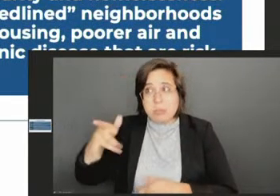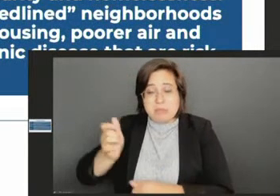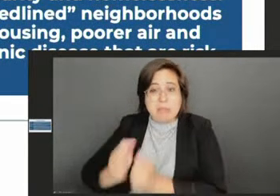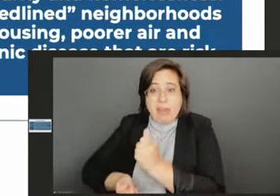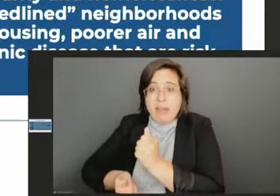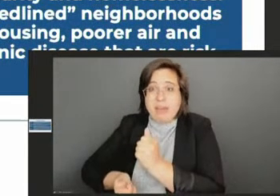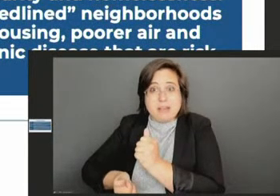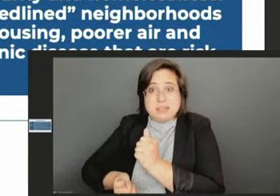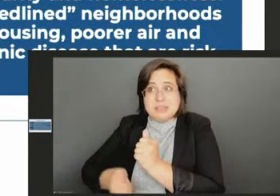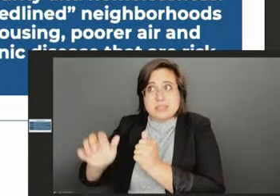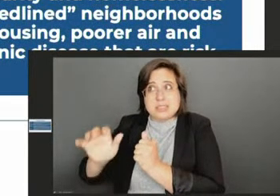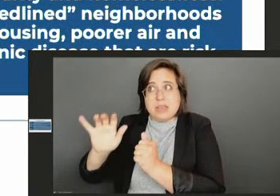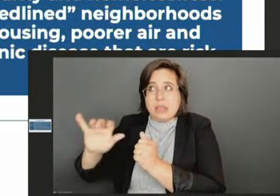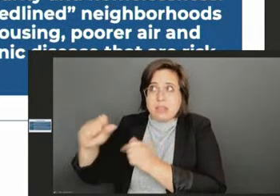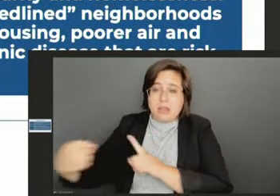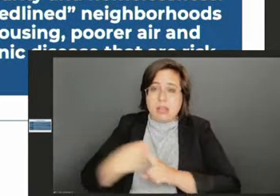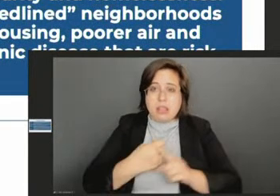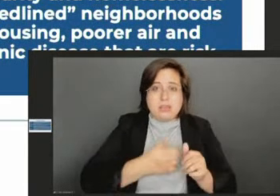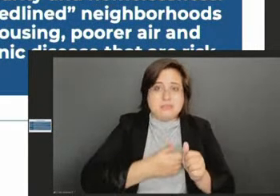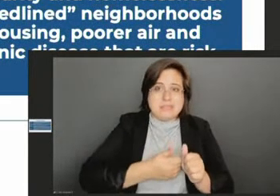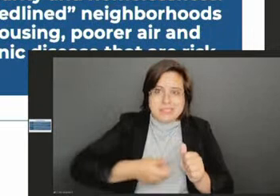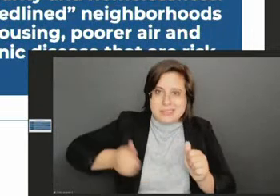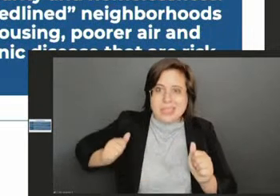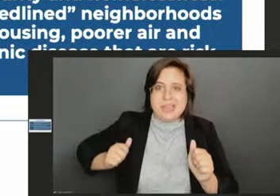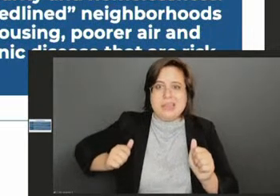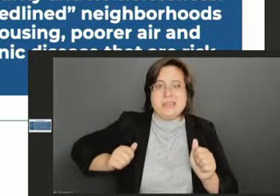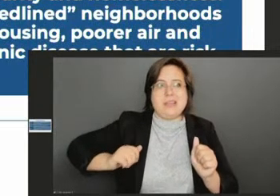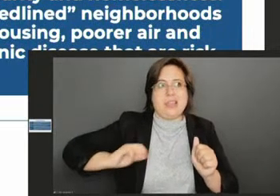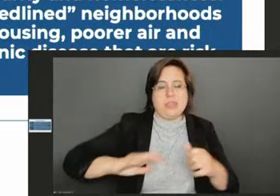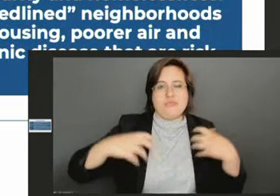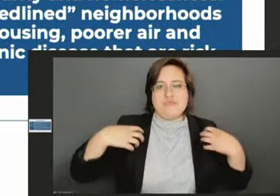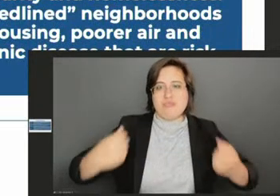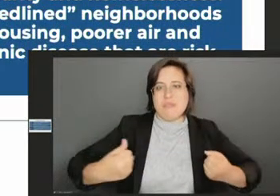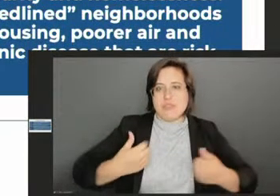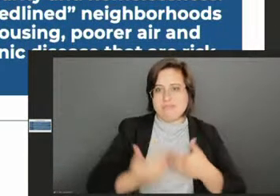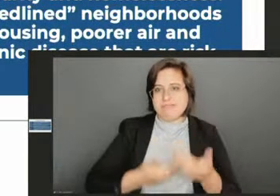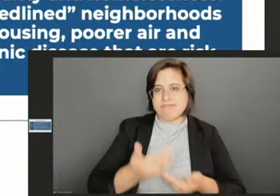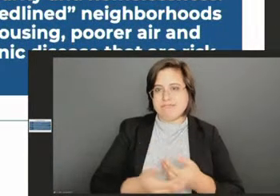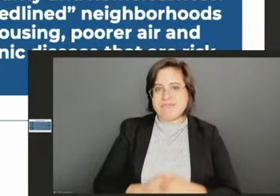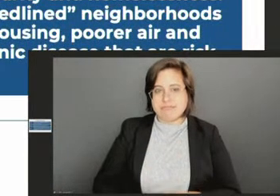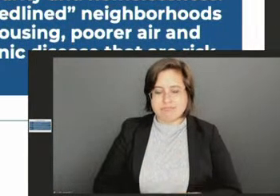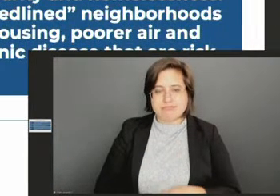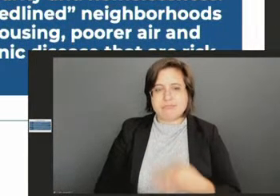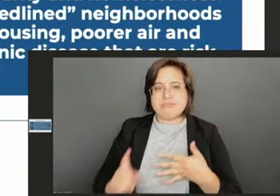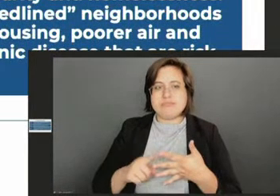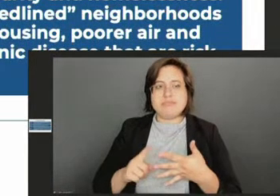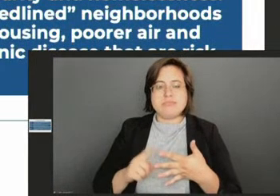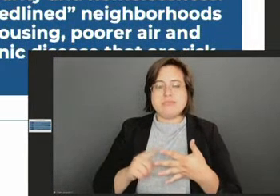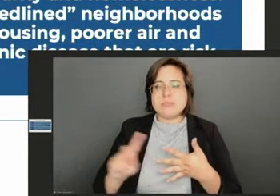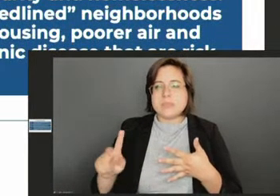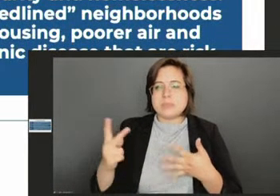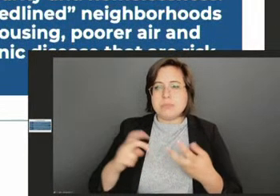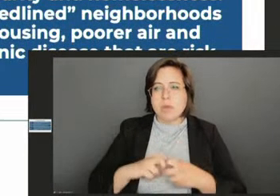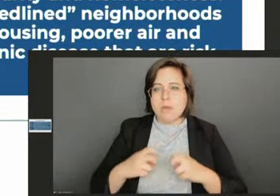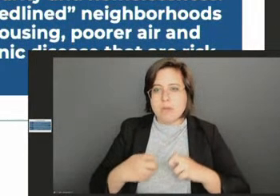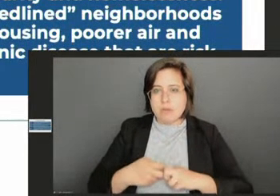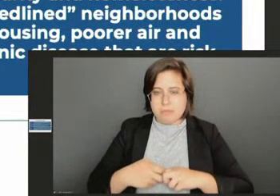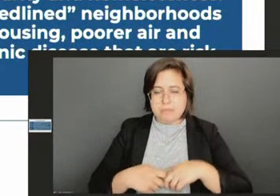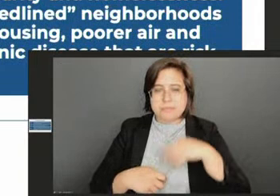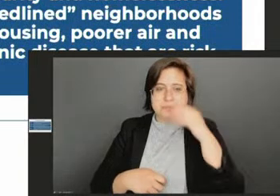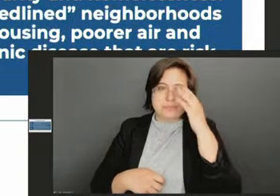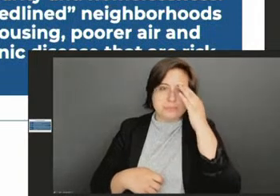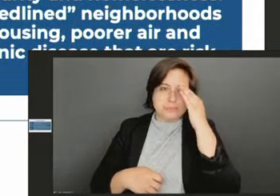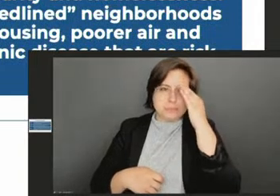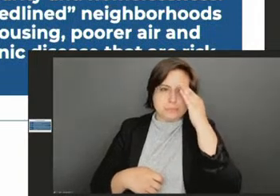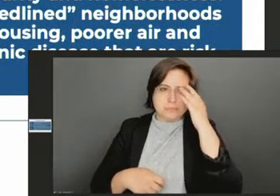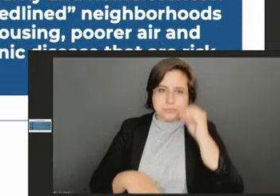that is delaying their economic recovery. So the second problem we looked at is the ongoing rise